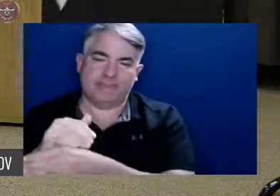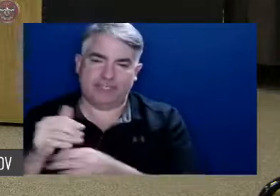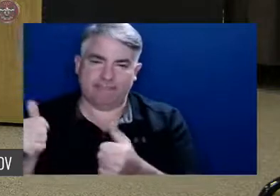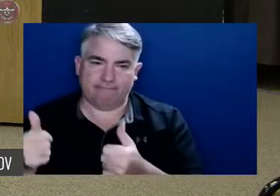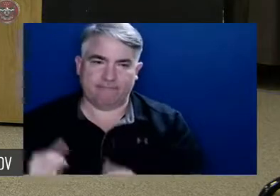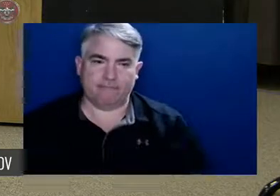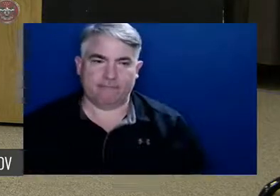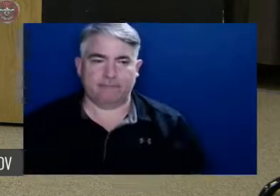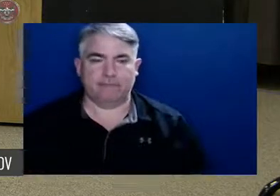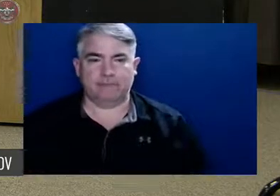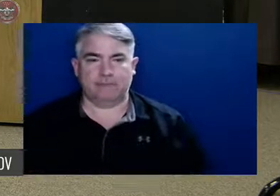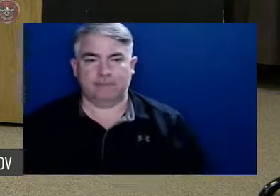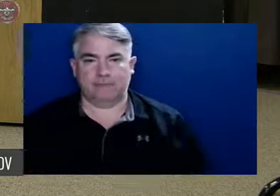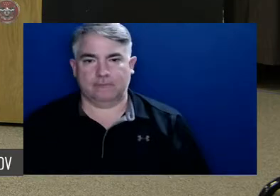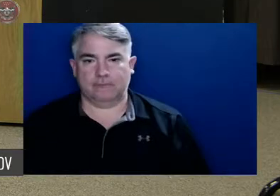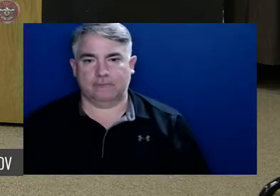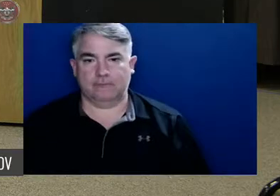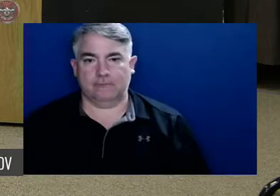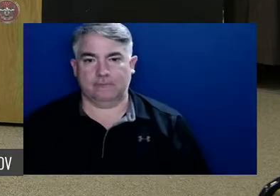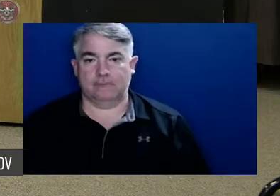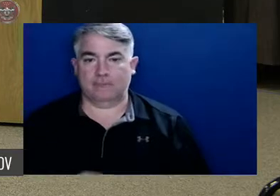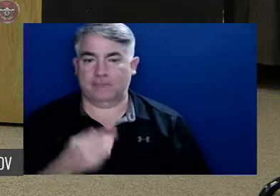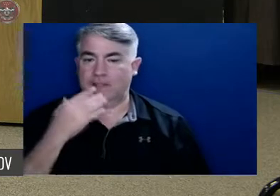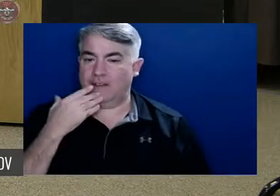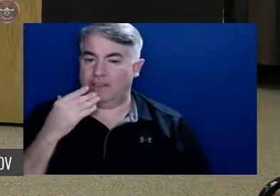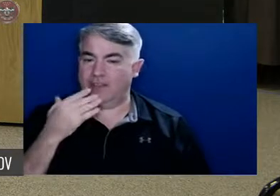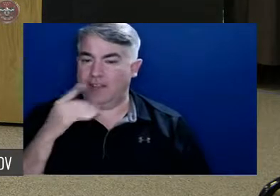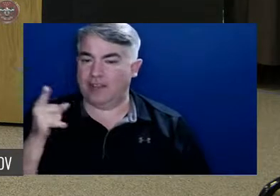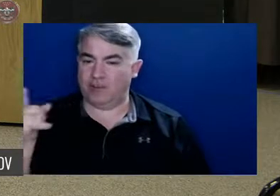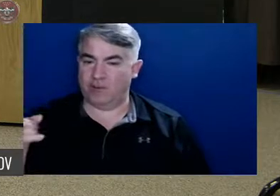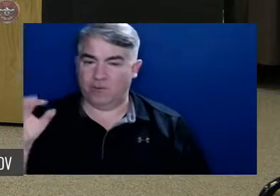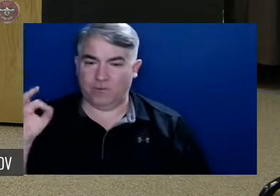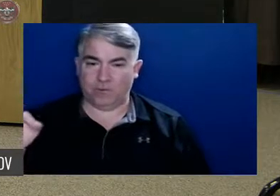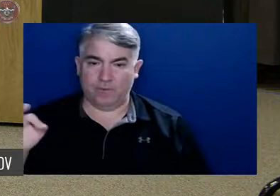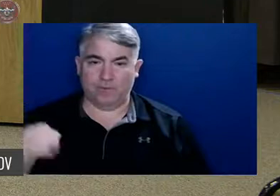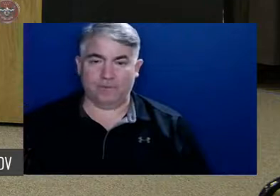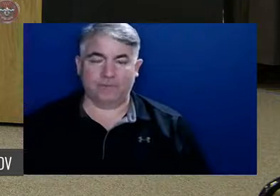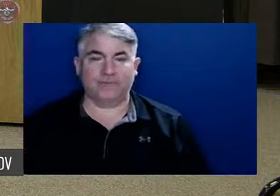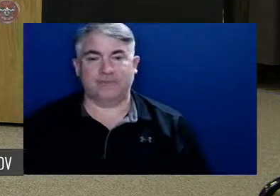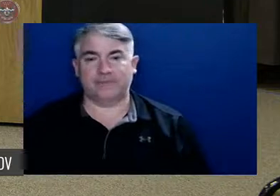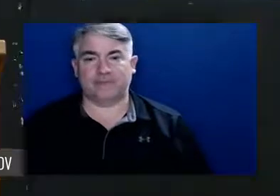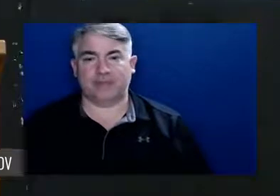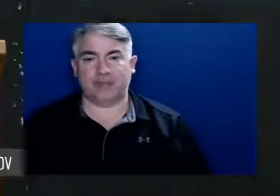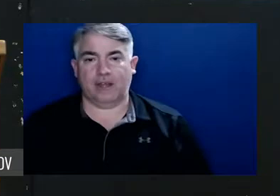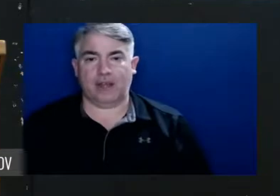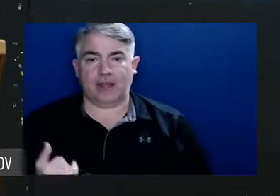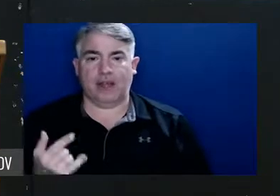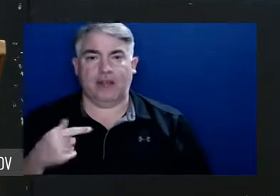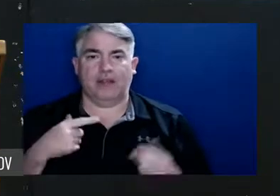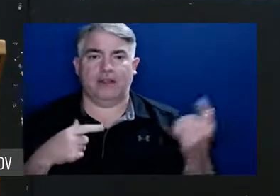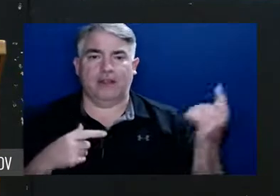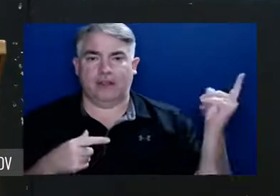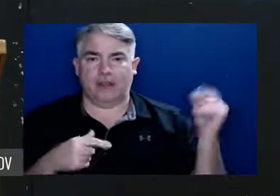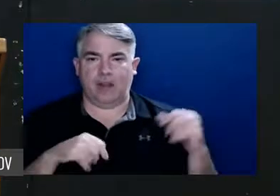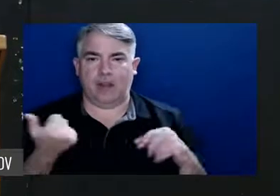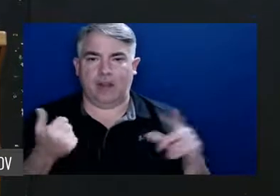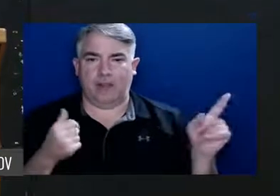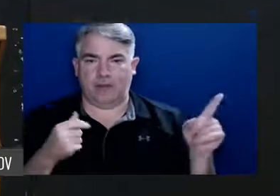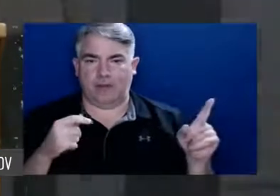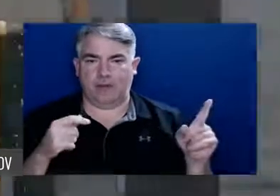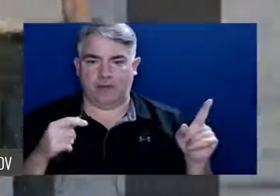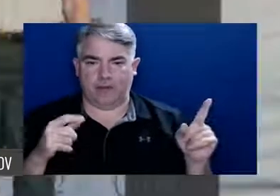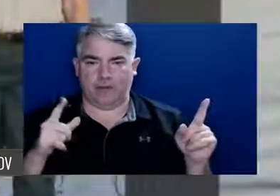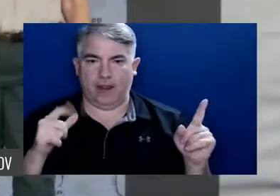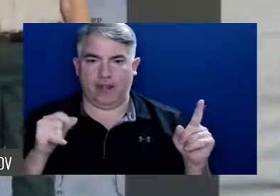Thank you, Chris. We will now be presented with a video from the Agency Administrator for the Lassen National Forest, Deb Bumpus.